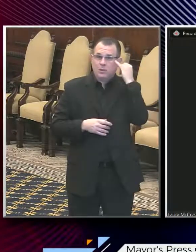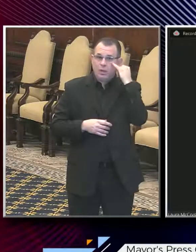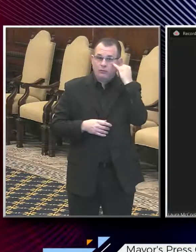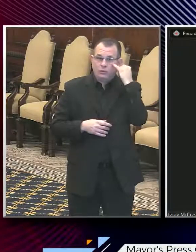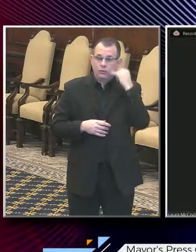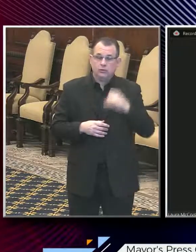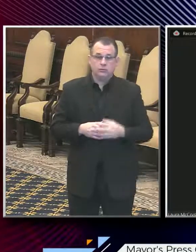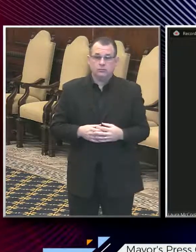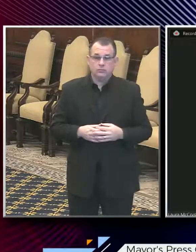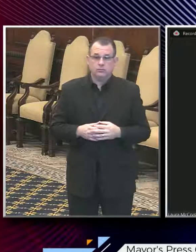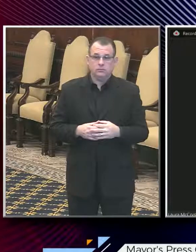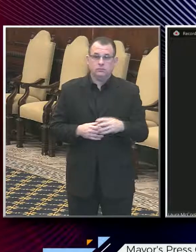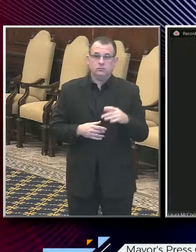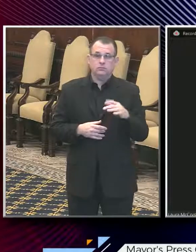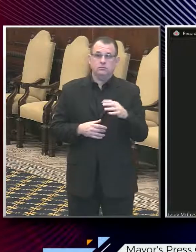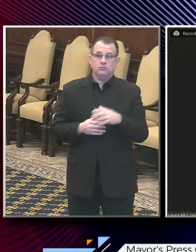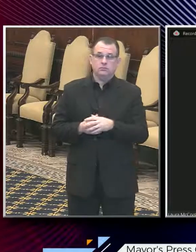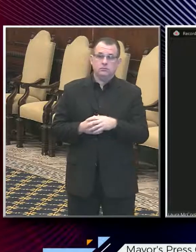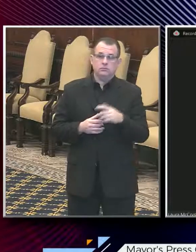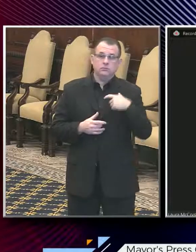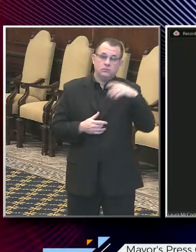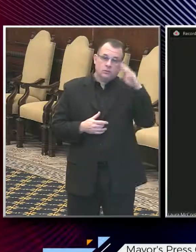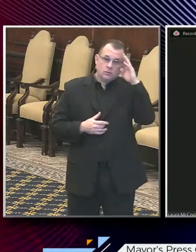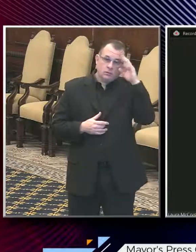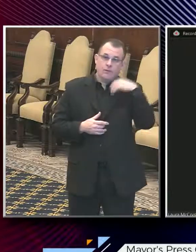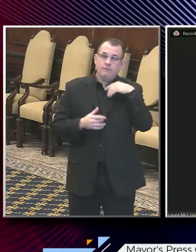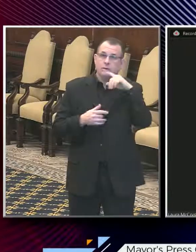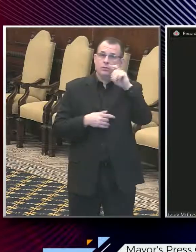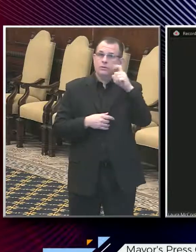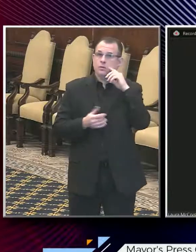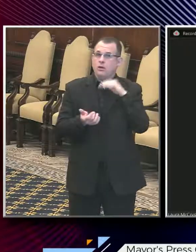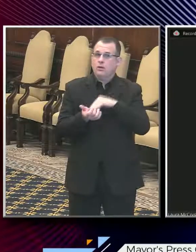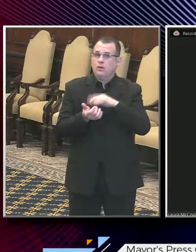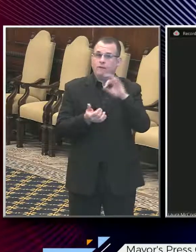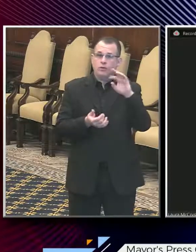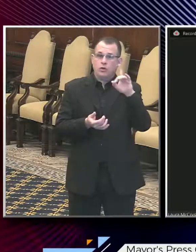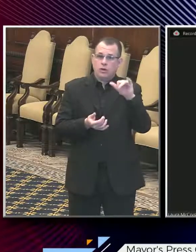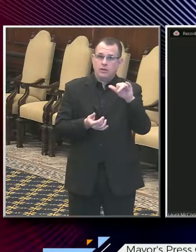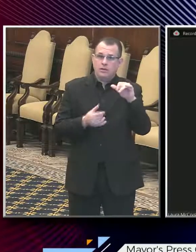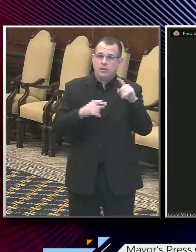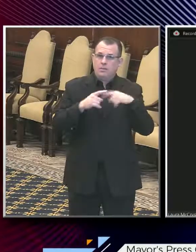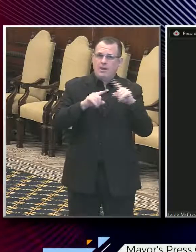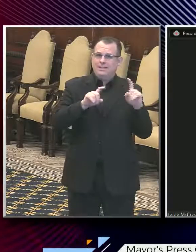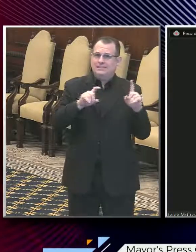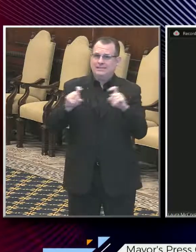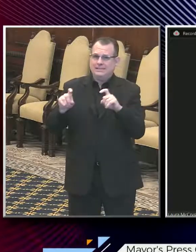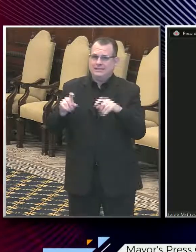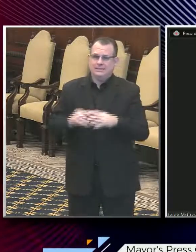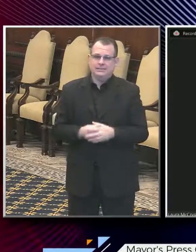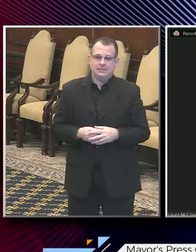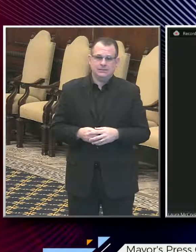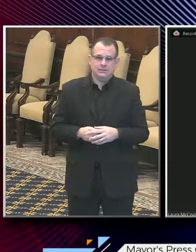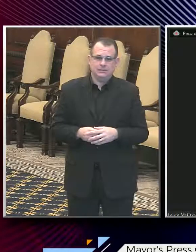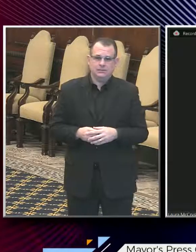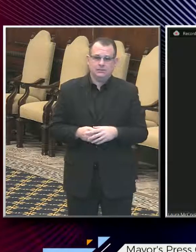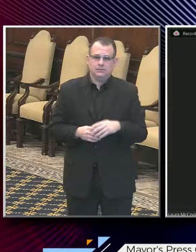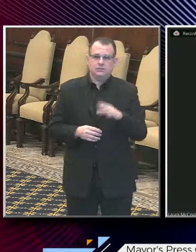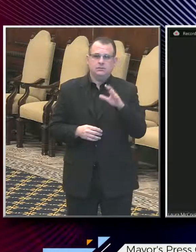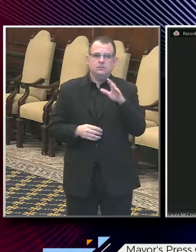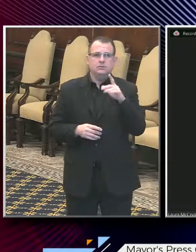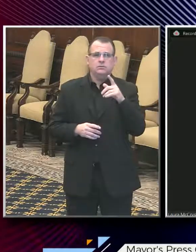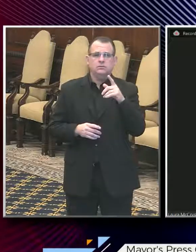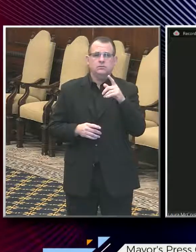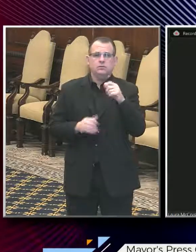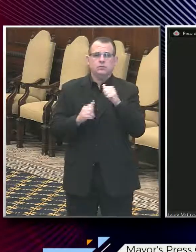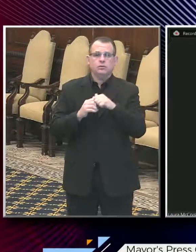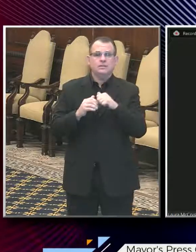Hi, first a question for Dr. Farley on testing. With the city working with the health